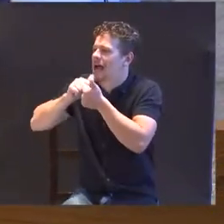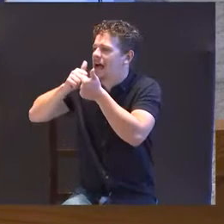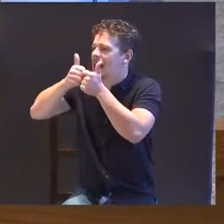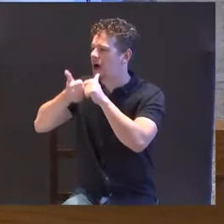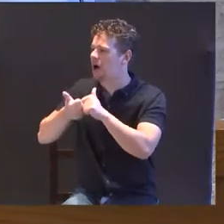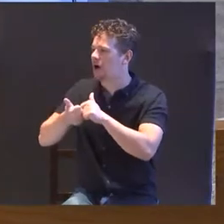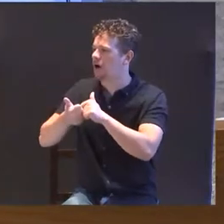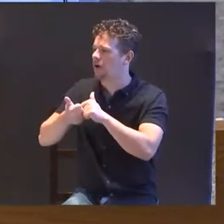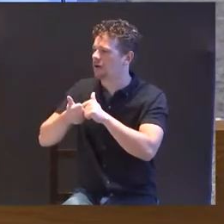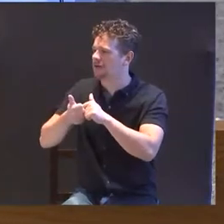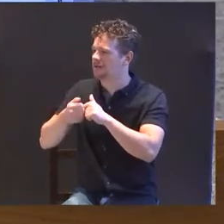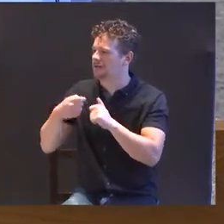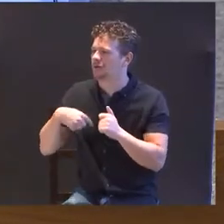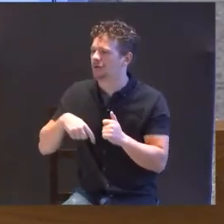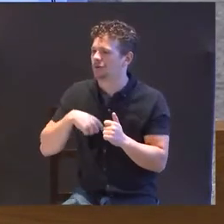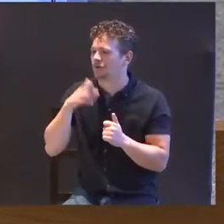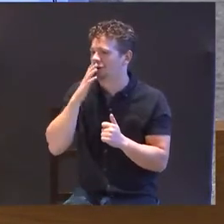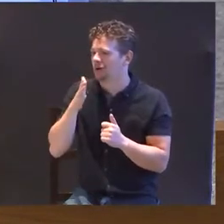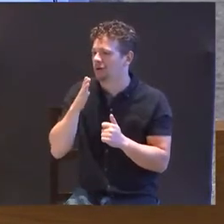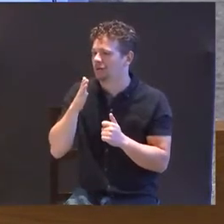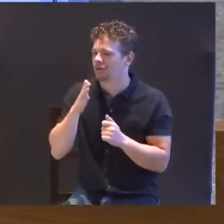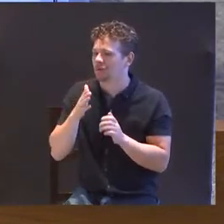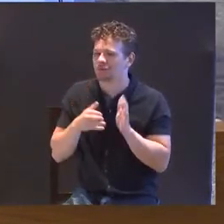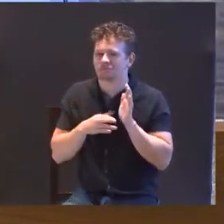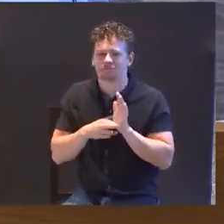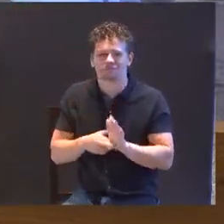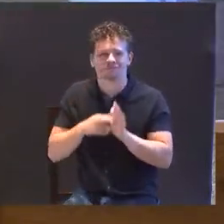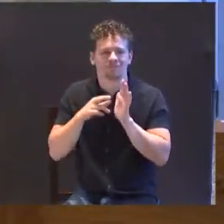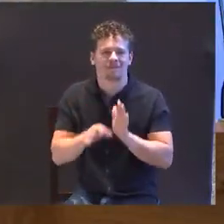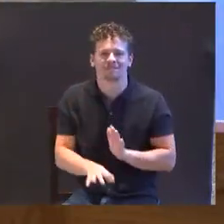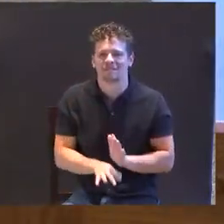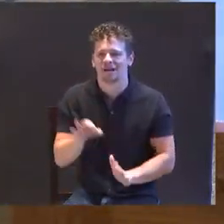us. Charles Fillmore.